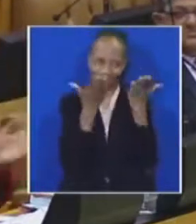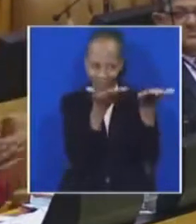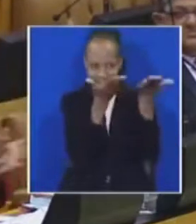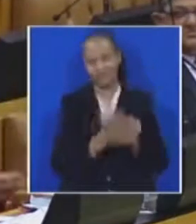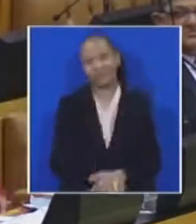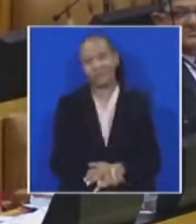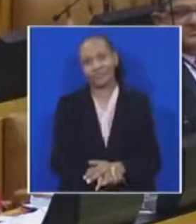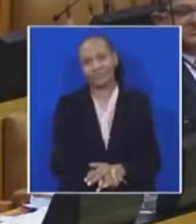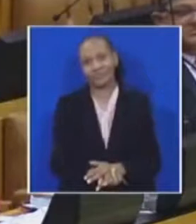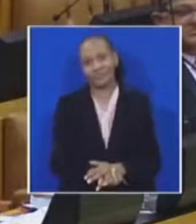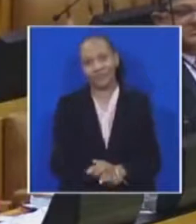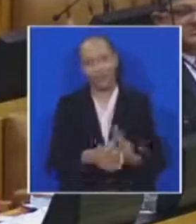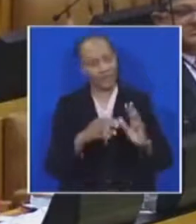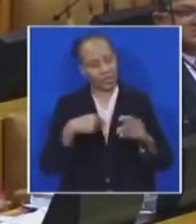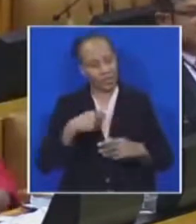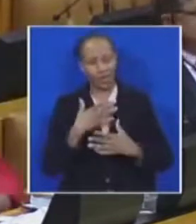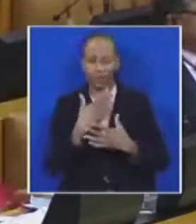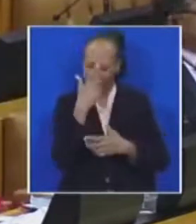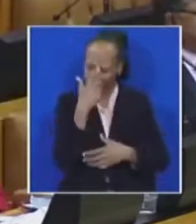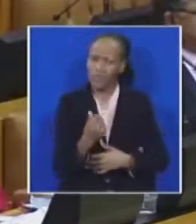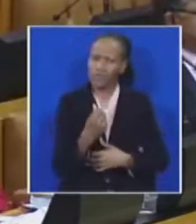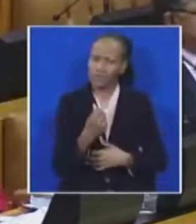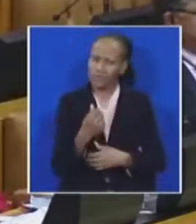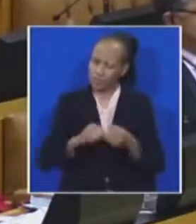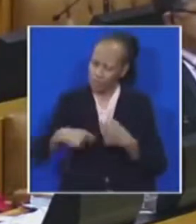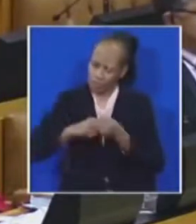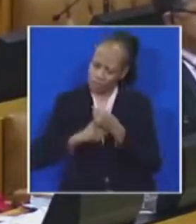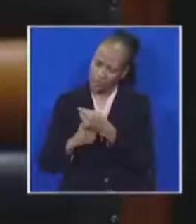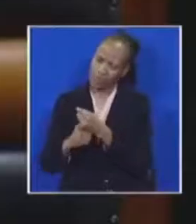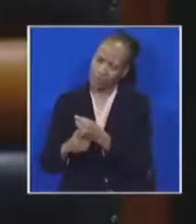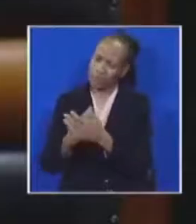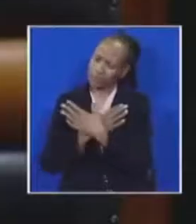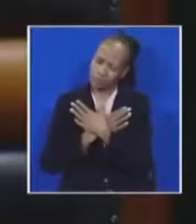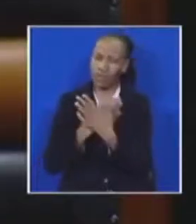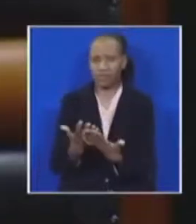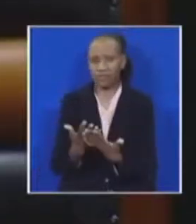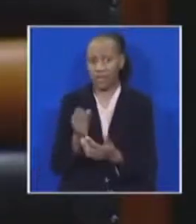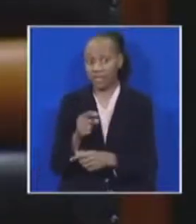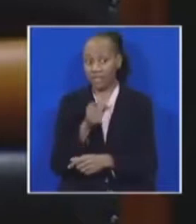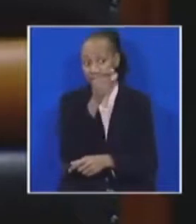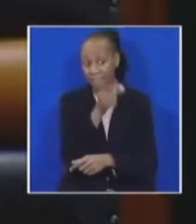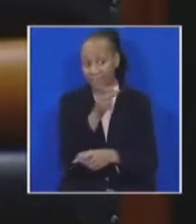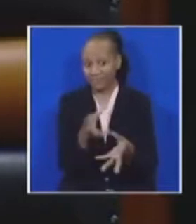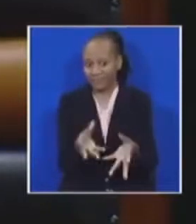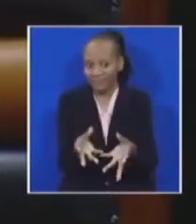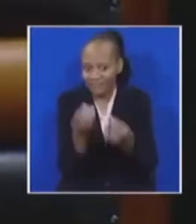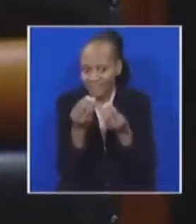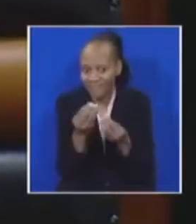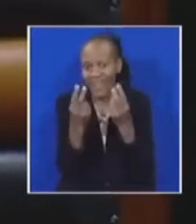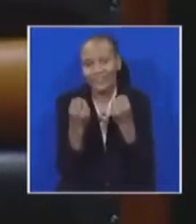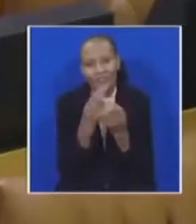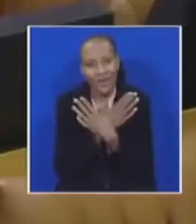We believe in love. And we believe that we must celebrate people who found love. We wish you success and